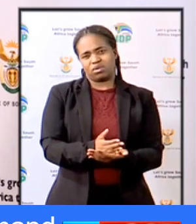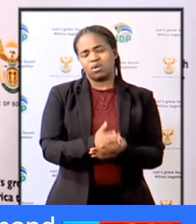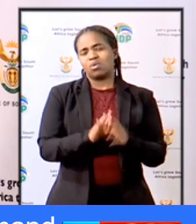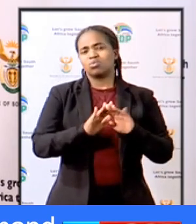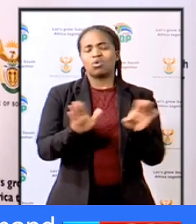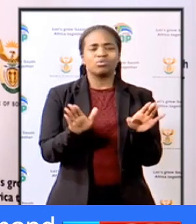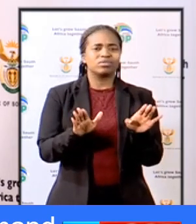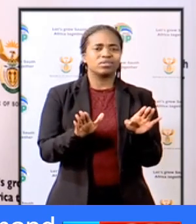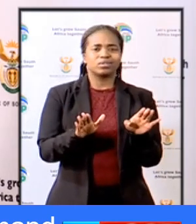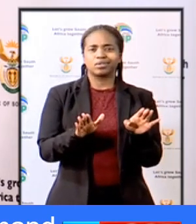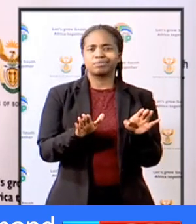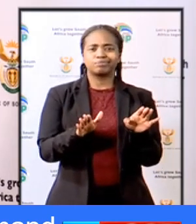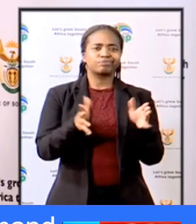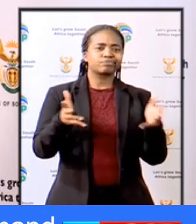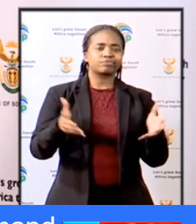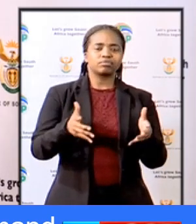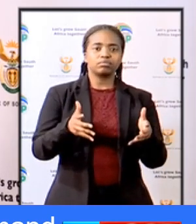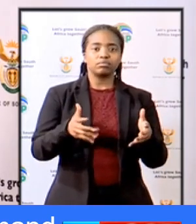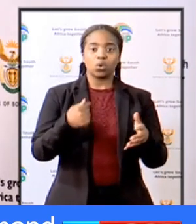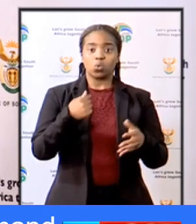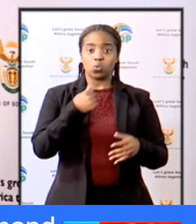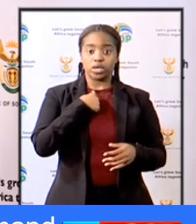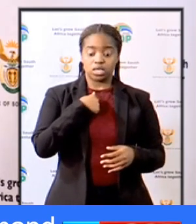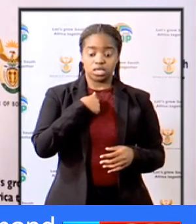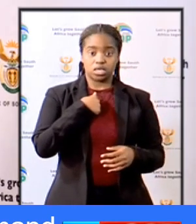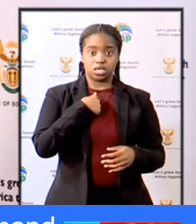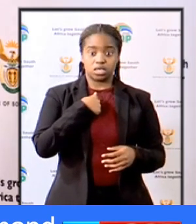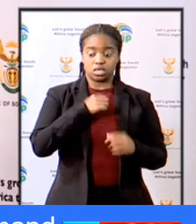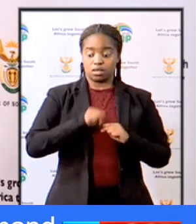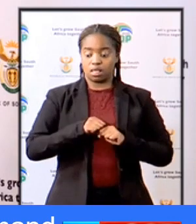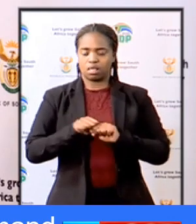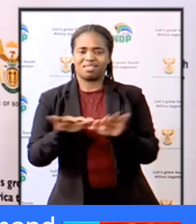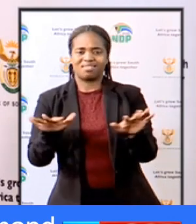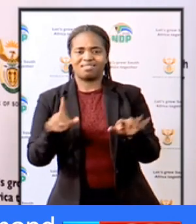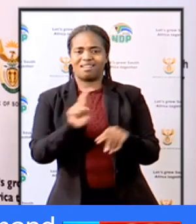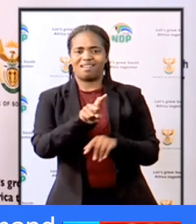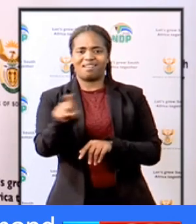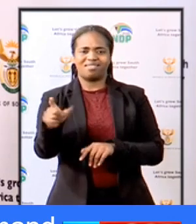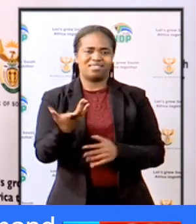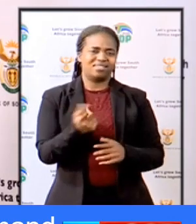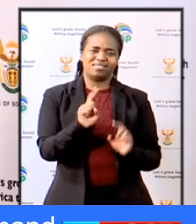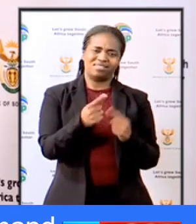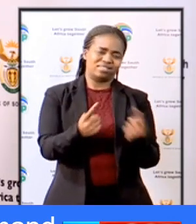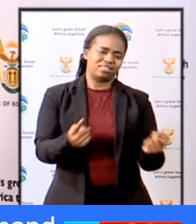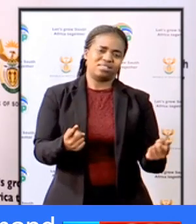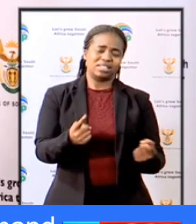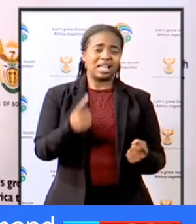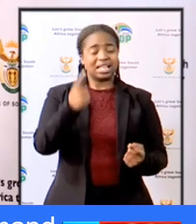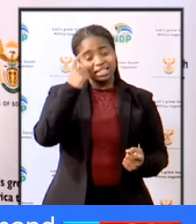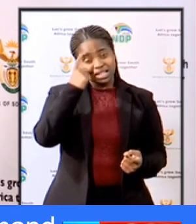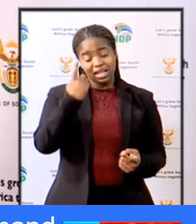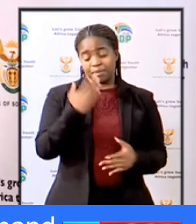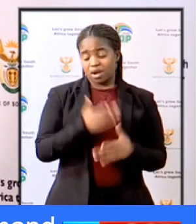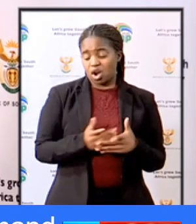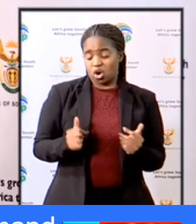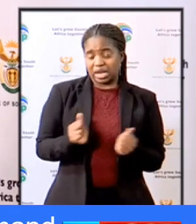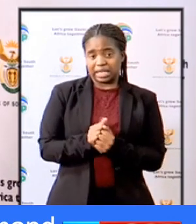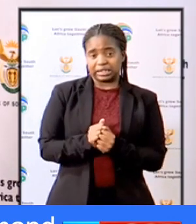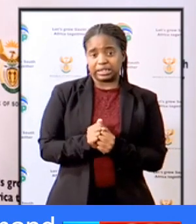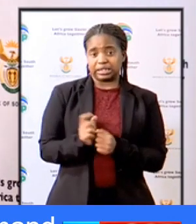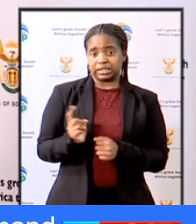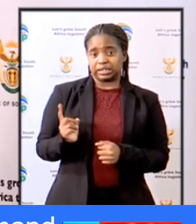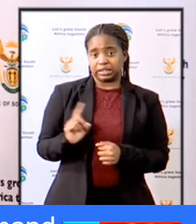don't become infectors ourselves. So I think what my colleagues have said,